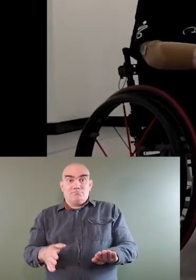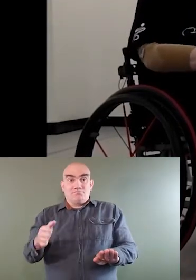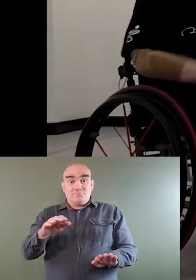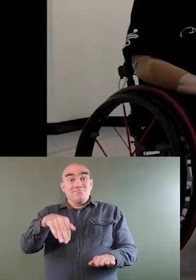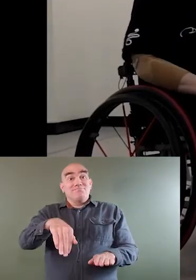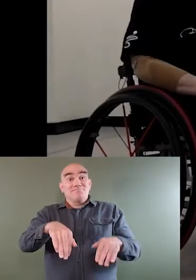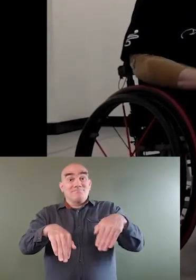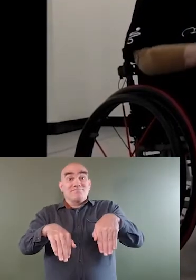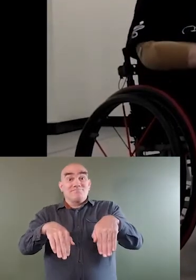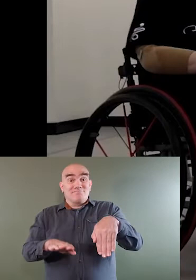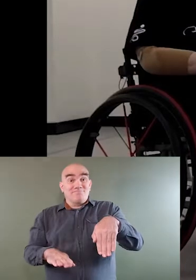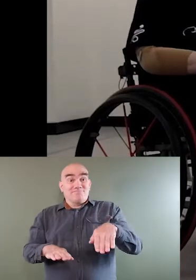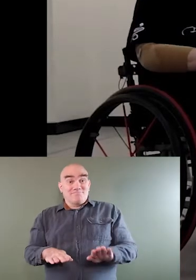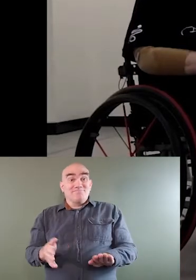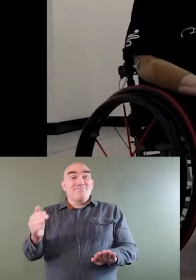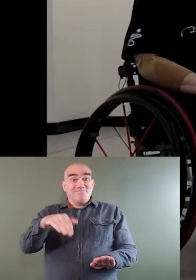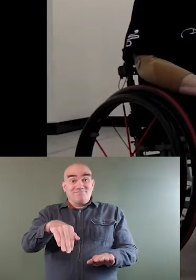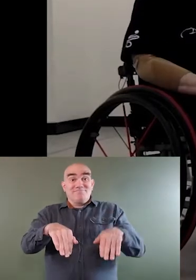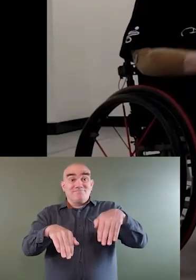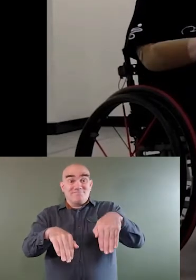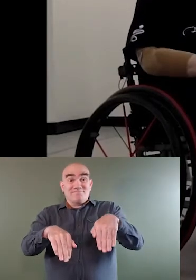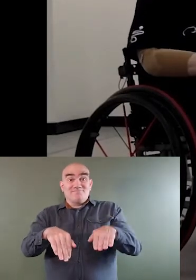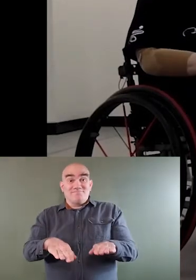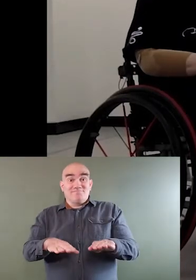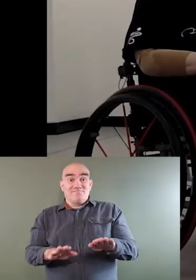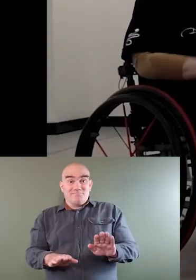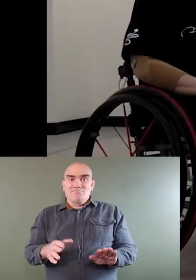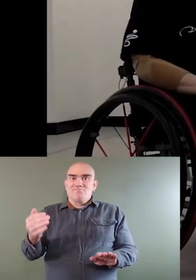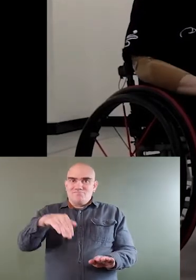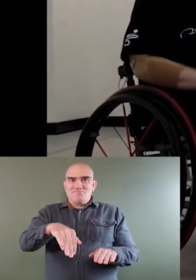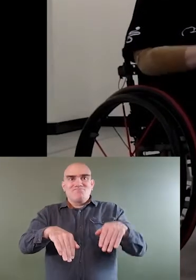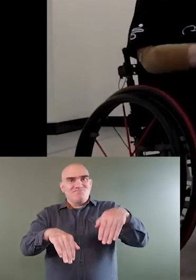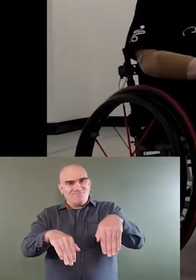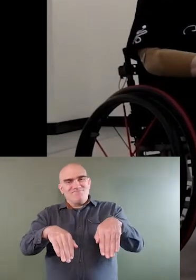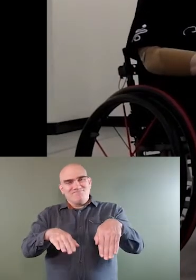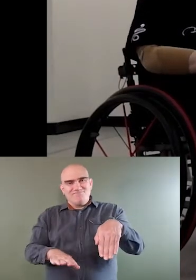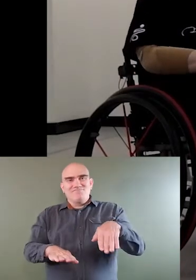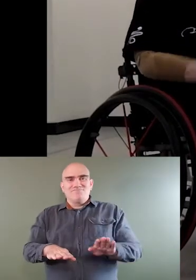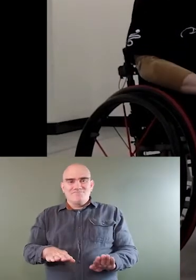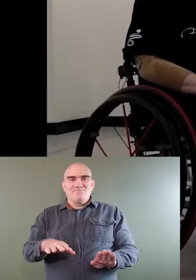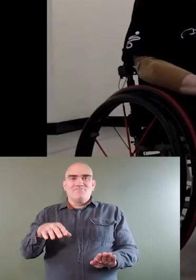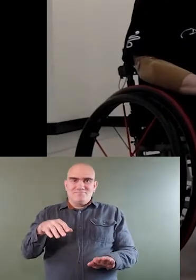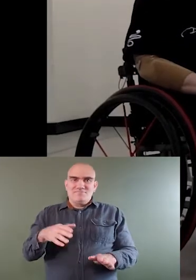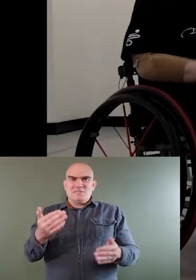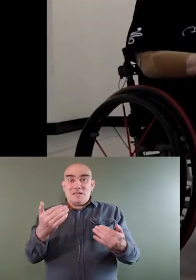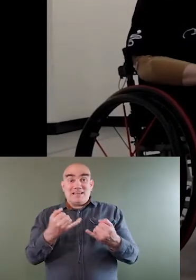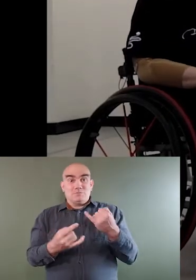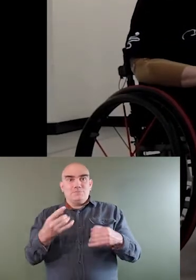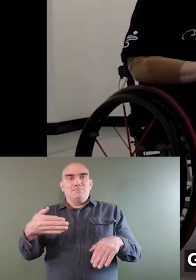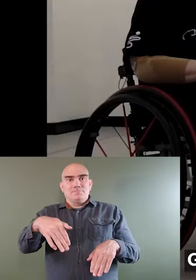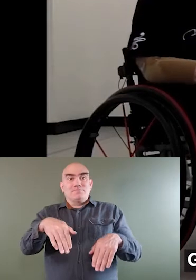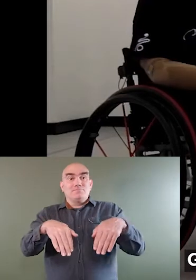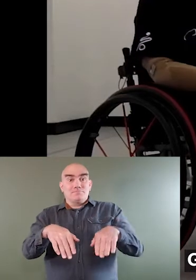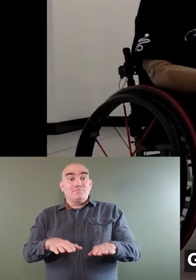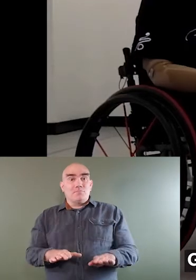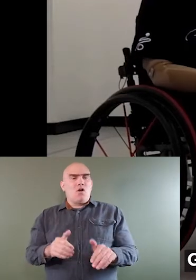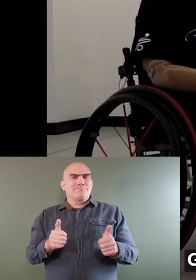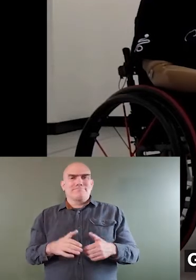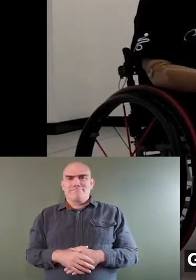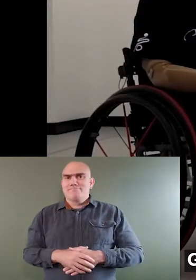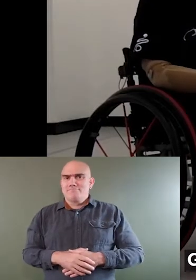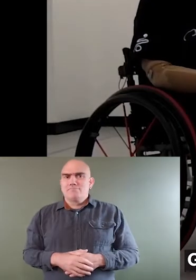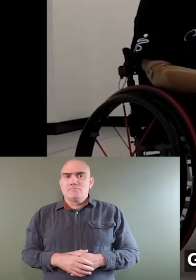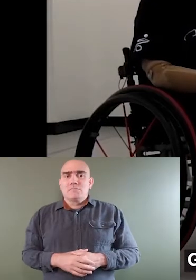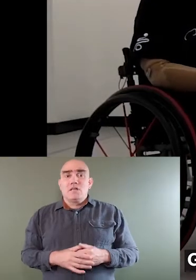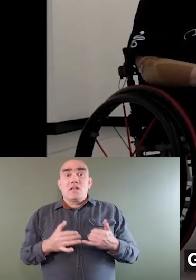Ball, ball, heel. 4. Last one. Good. Let's